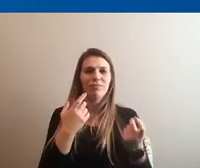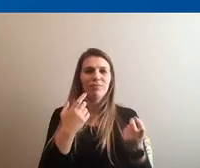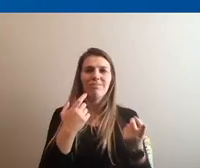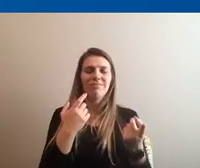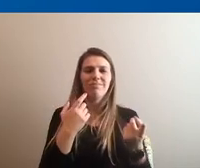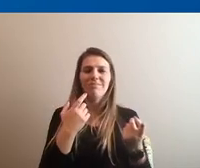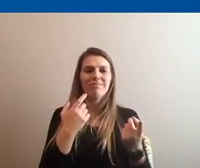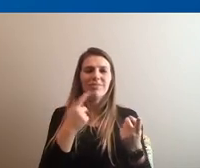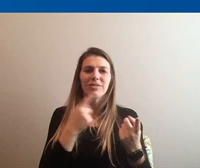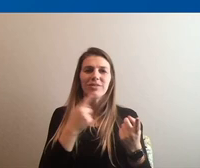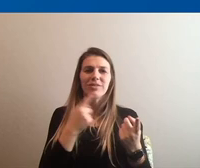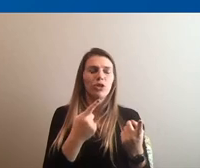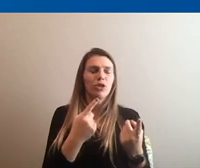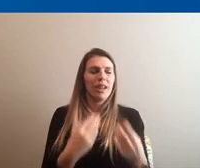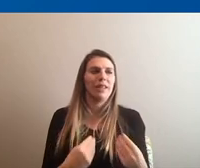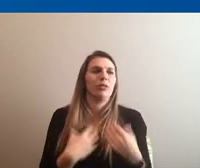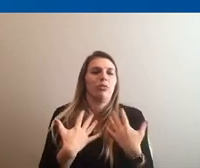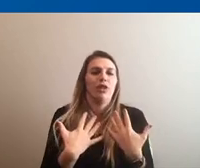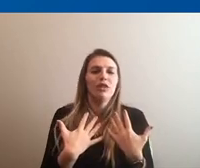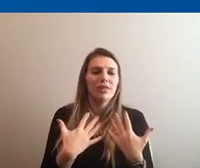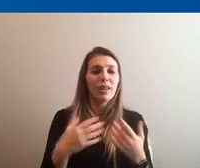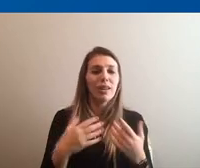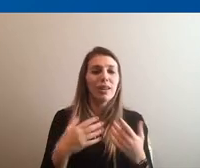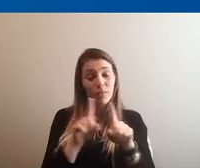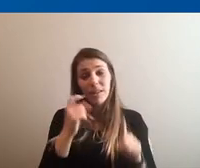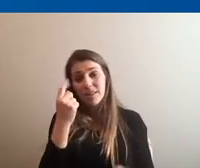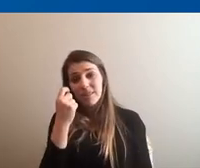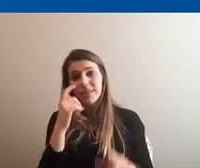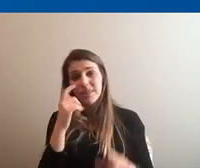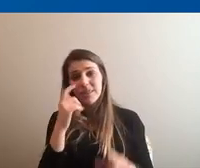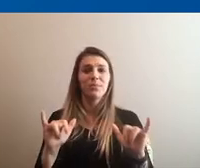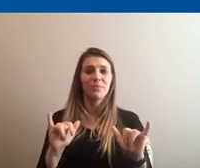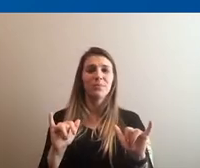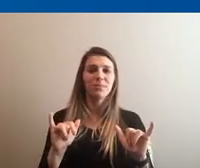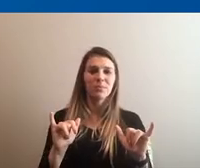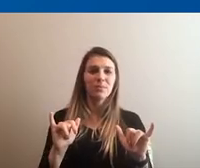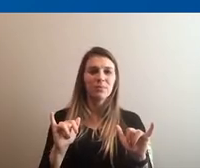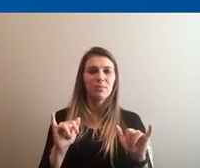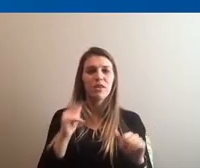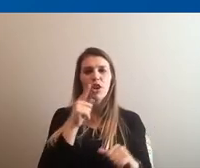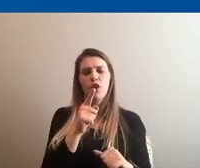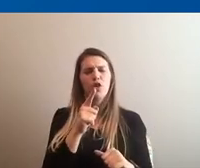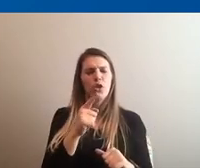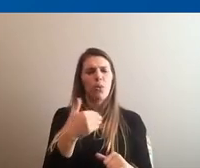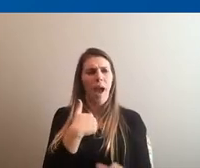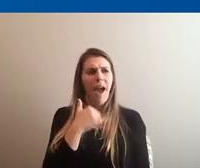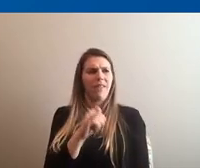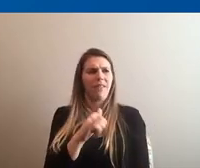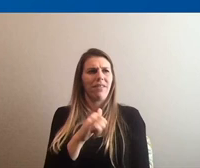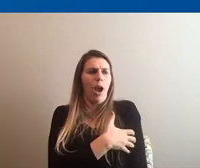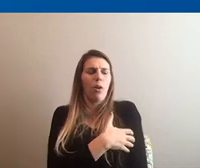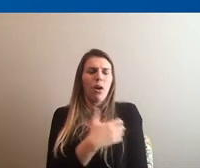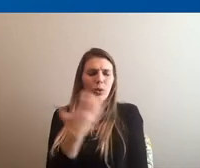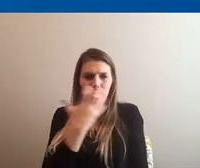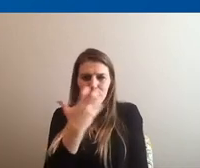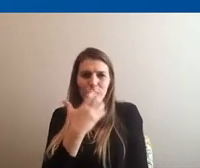as an inspiration, but also as a source of strength. I know I do.